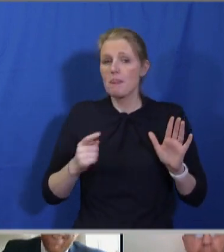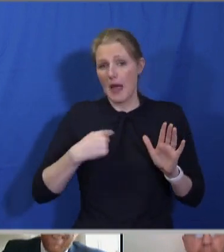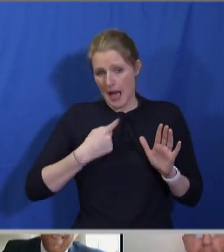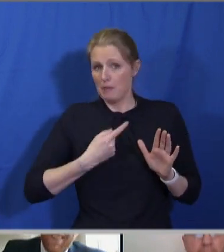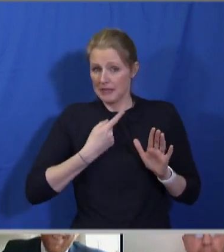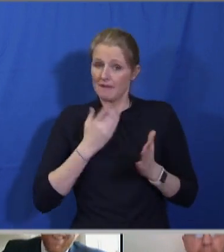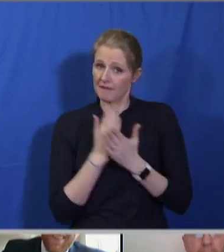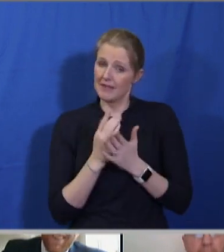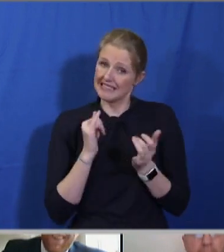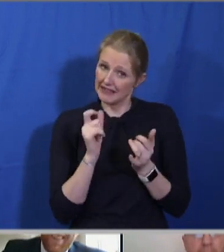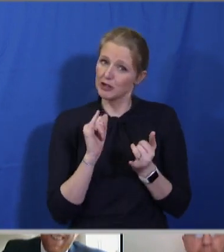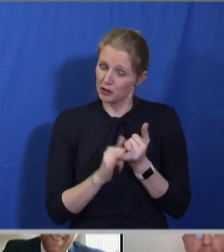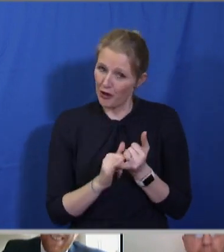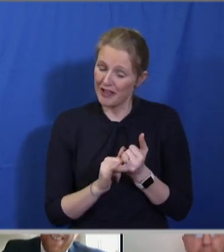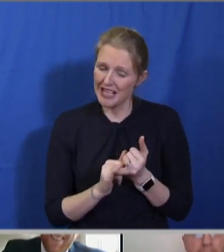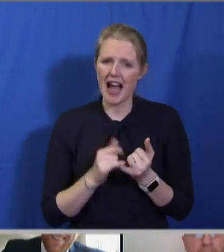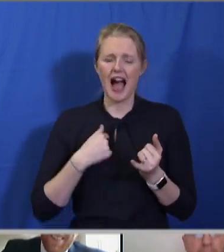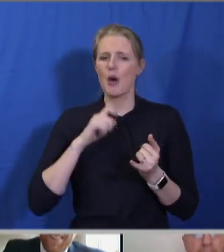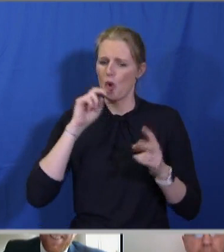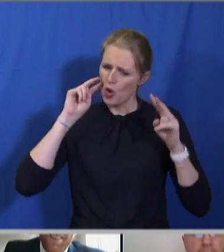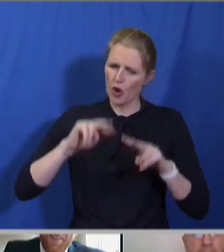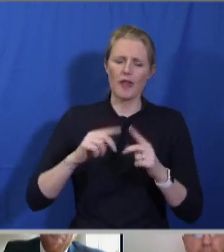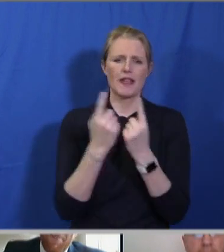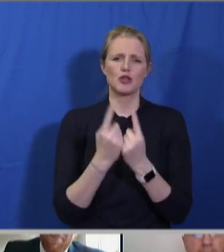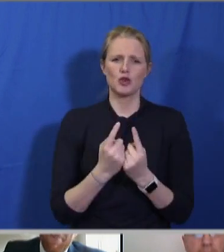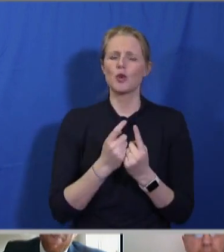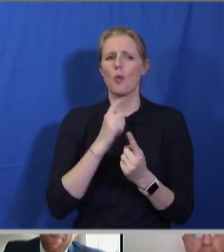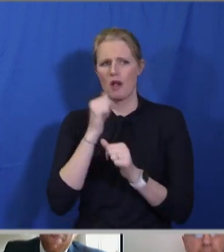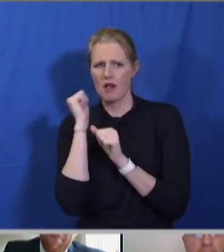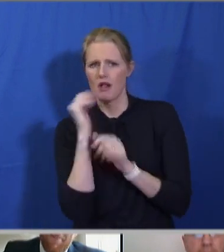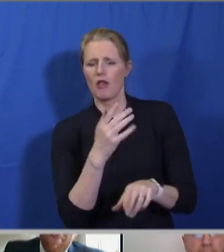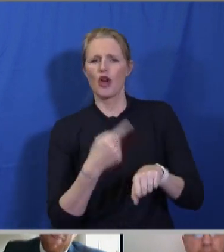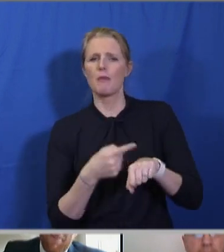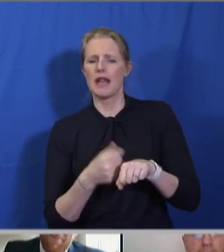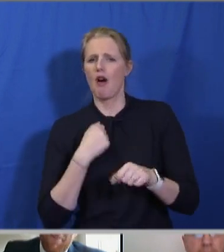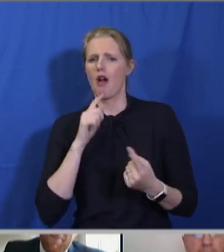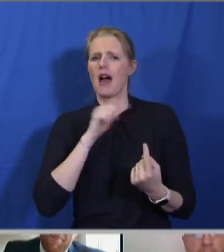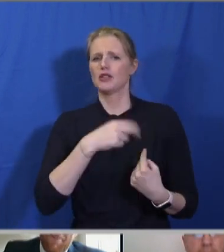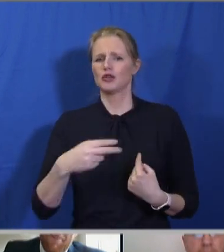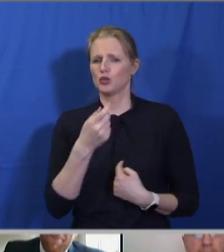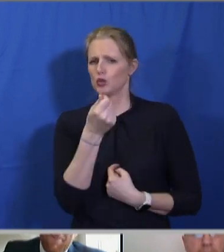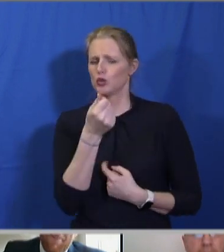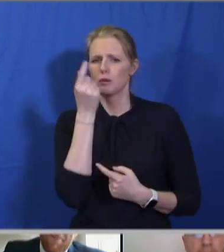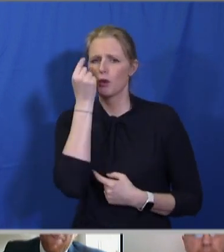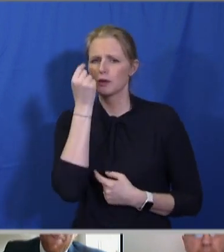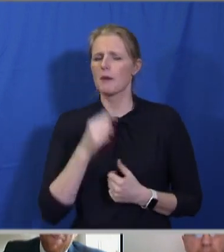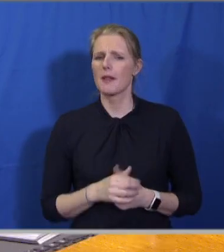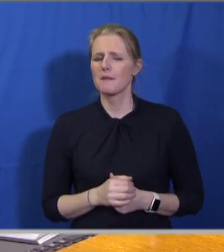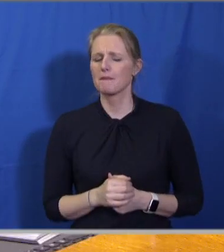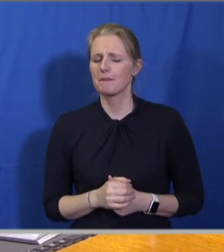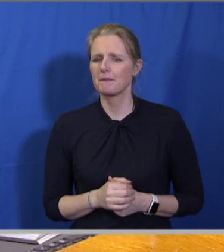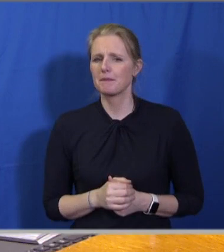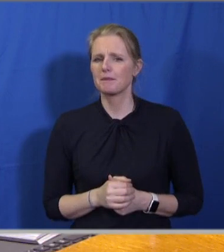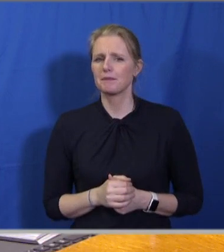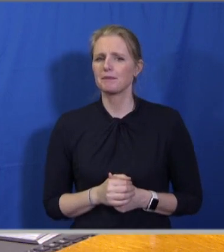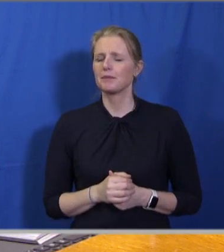give a commitment that we will look at those issues directly, and we will come back to the committee as quickly as possible. Okay, Colin.